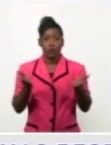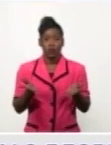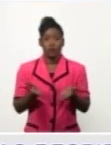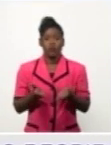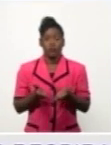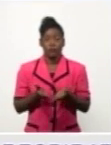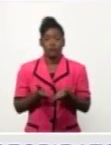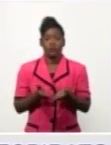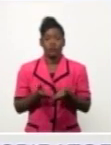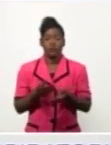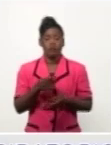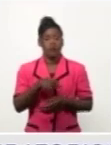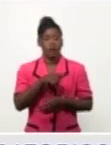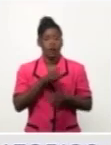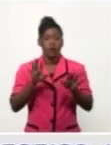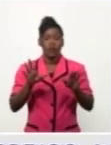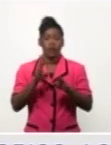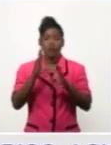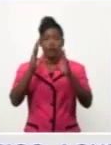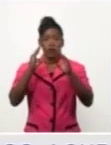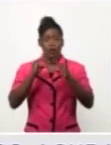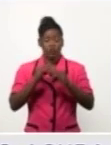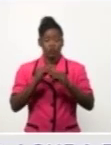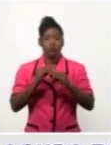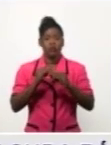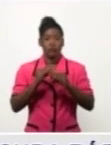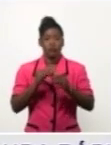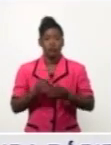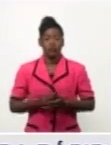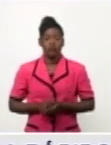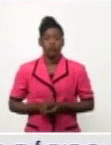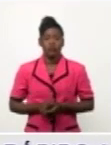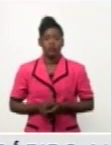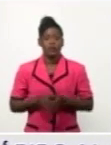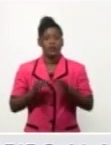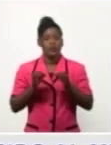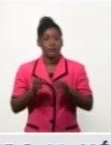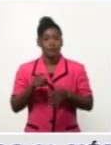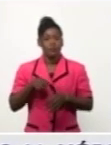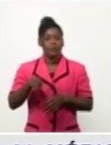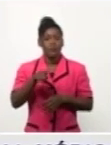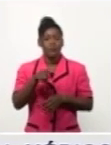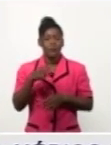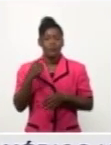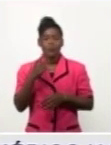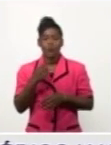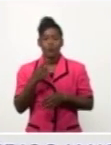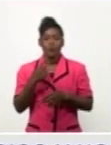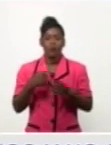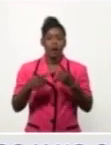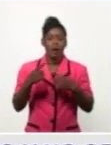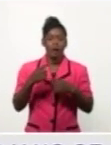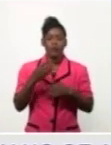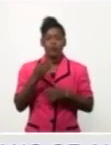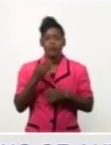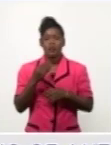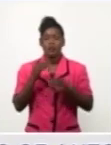In terms of the world as of 12 o'clock last night, and you may wonder